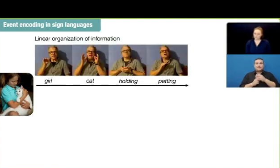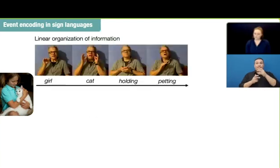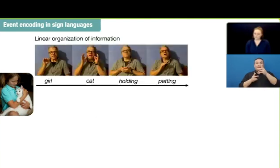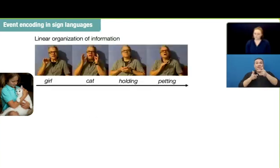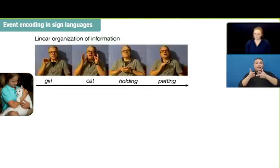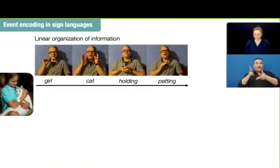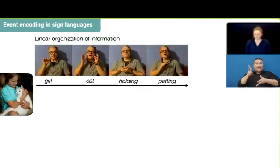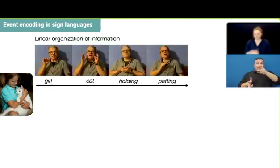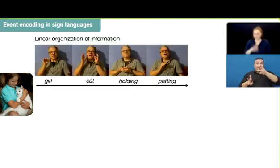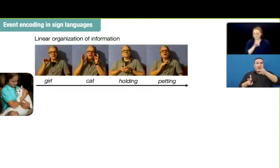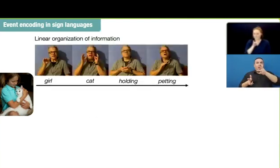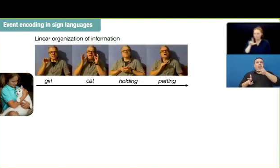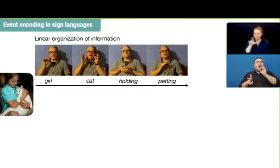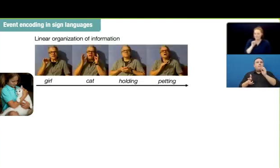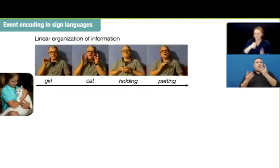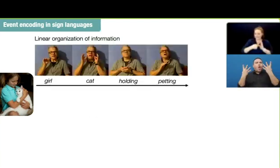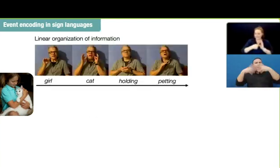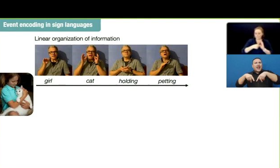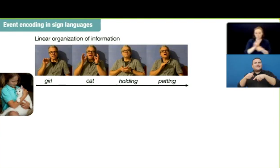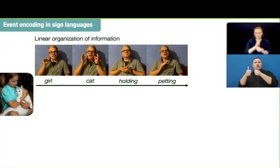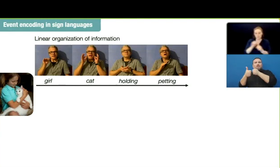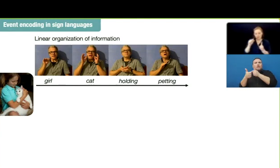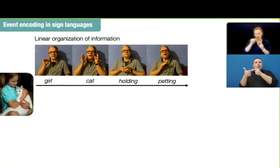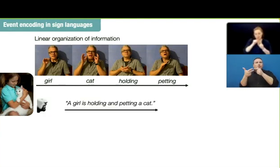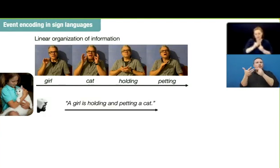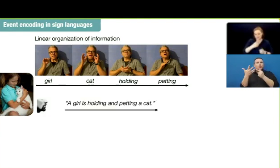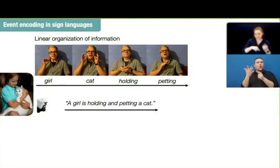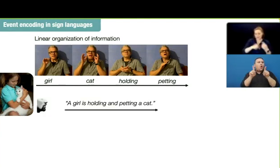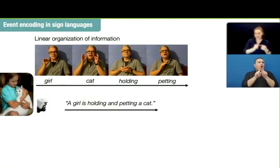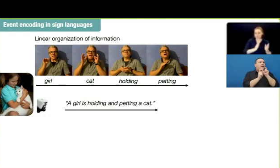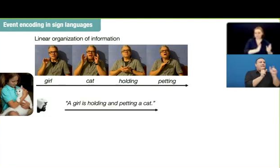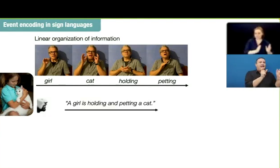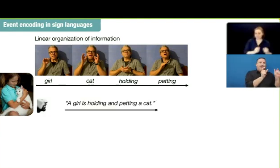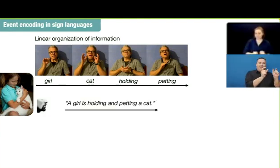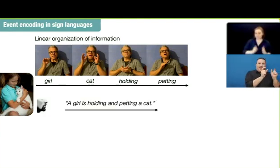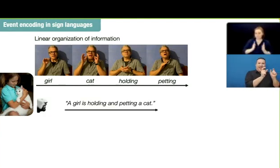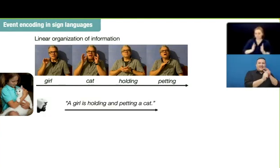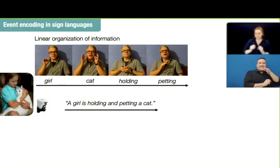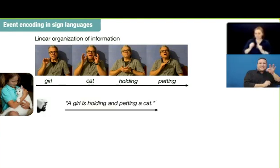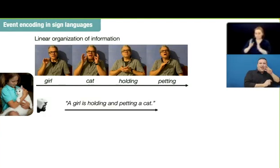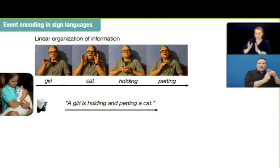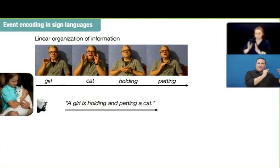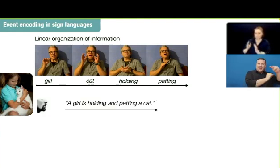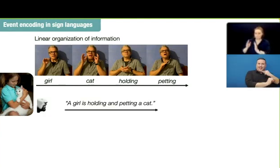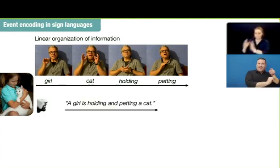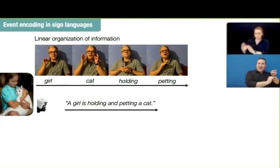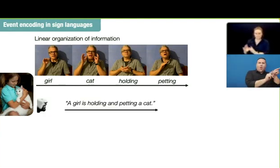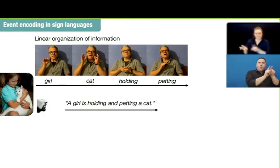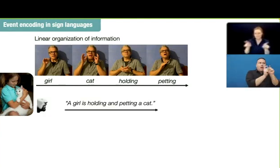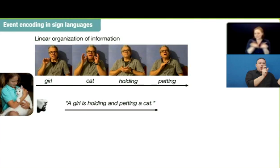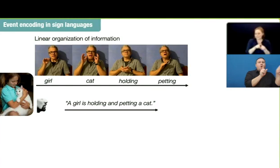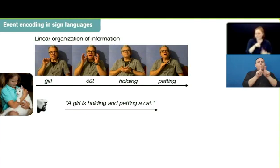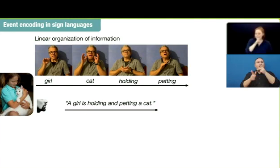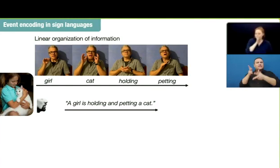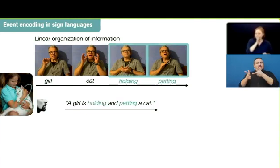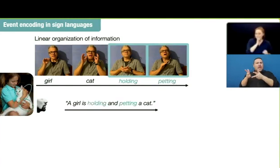When using lexical signs, they are arranged one by one, similarly like words are arranged in speech.